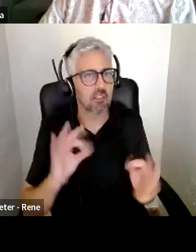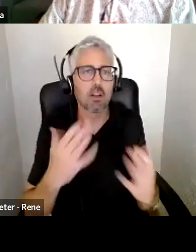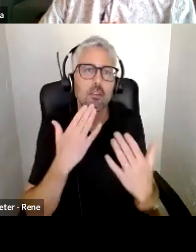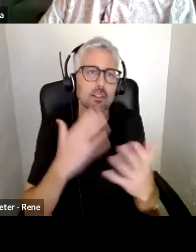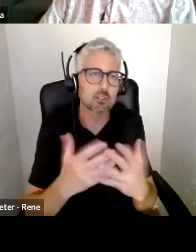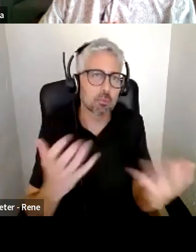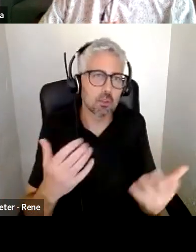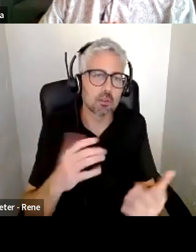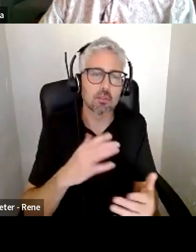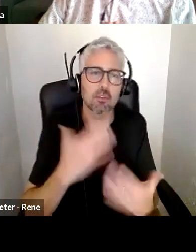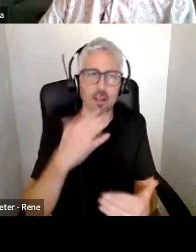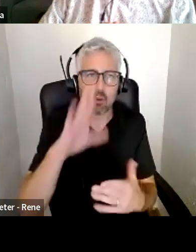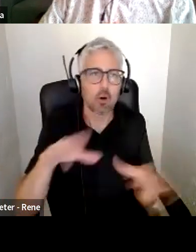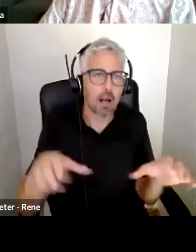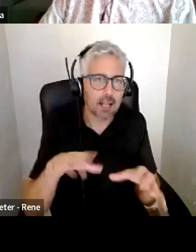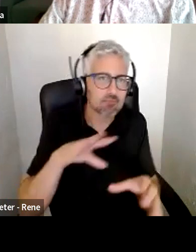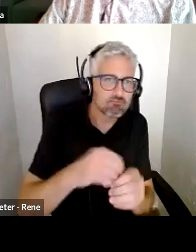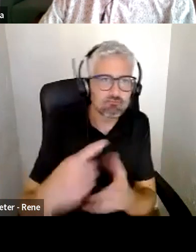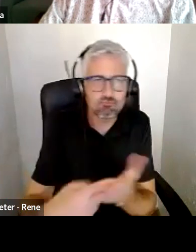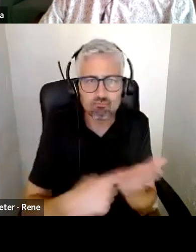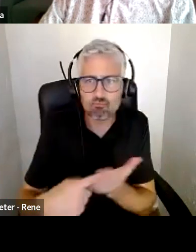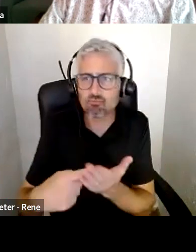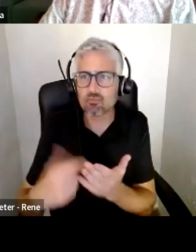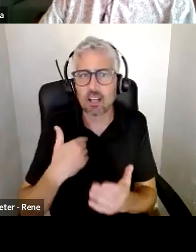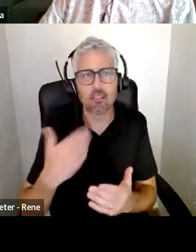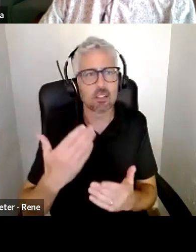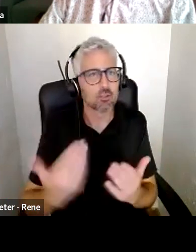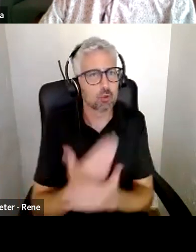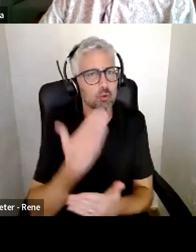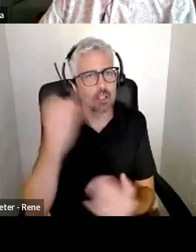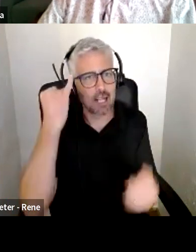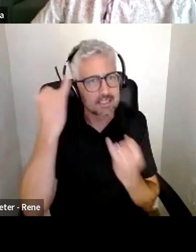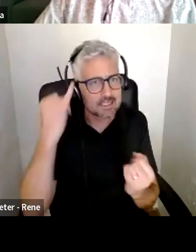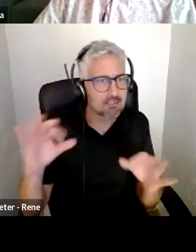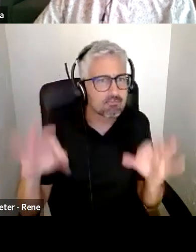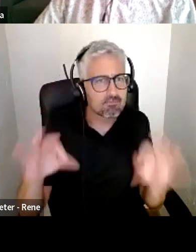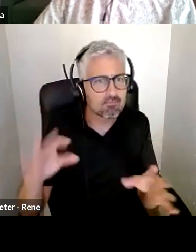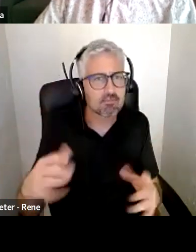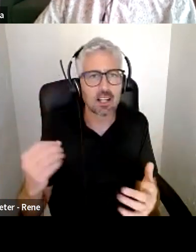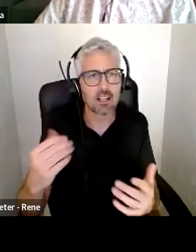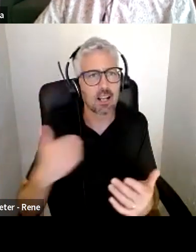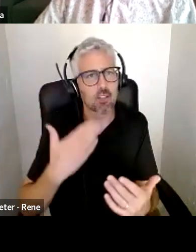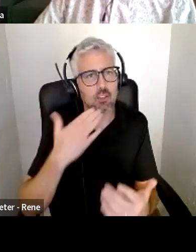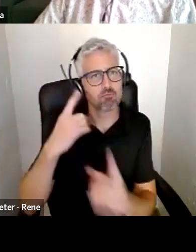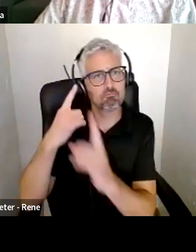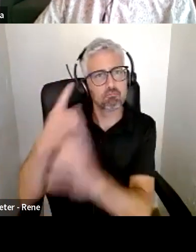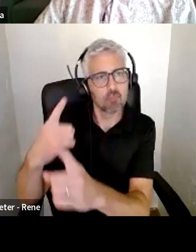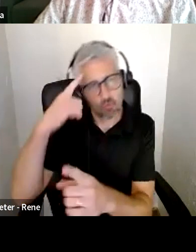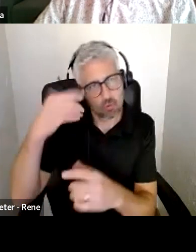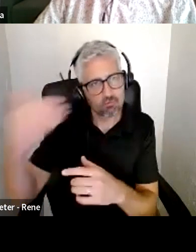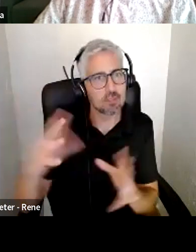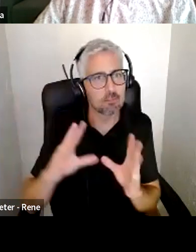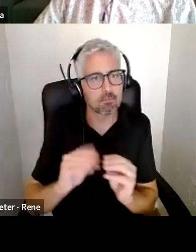Really appreciate your active participation today. I think we got a couple of new great ideas and a path forward on some meetings and